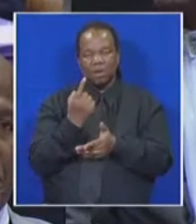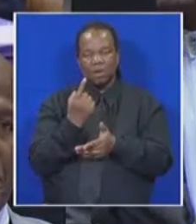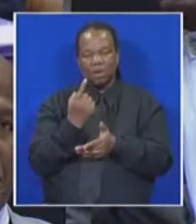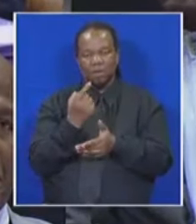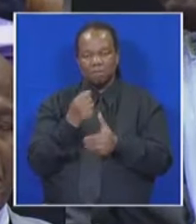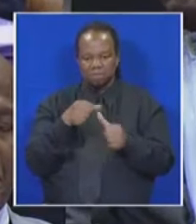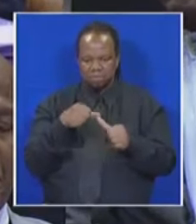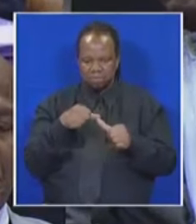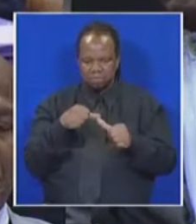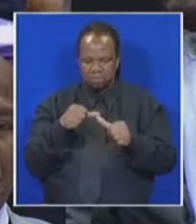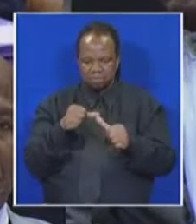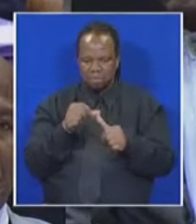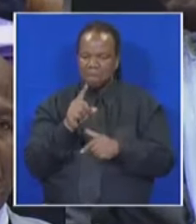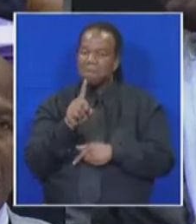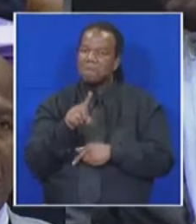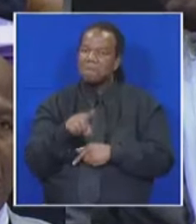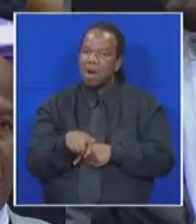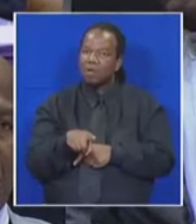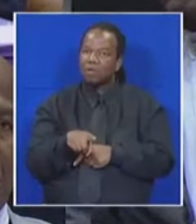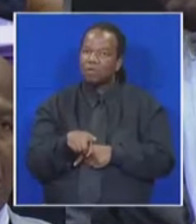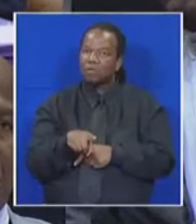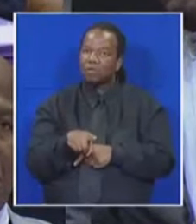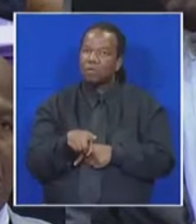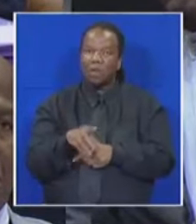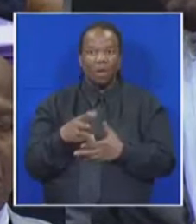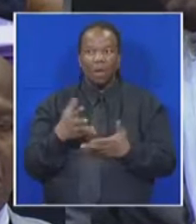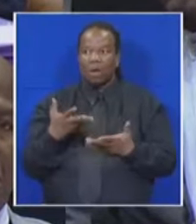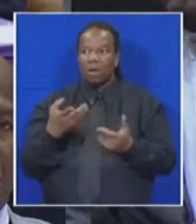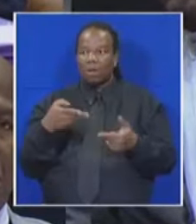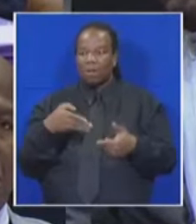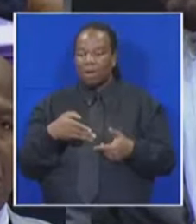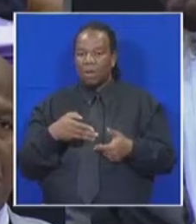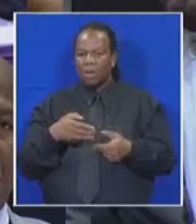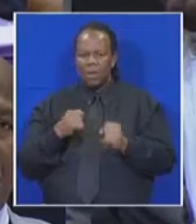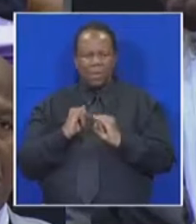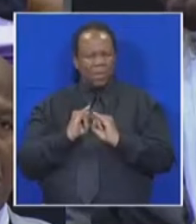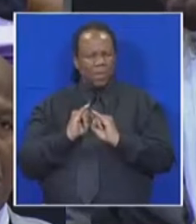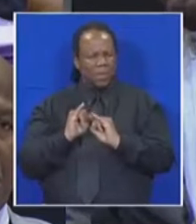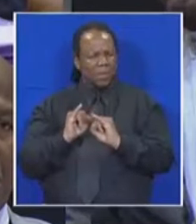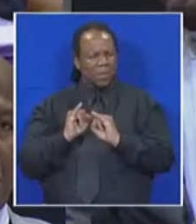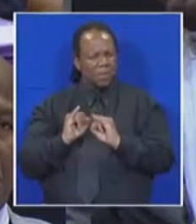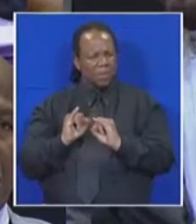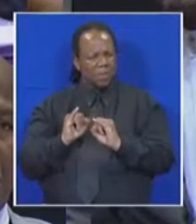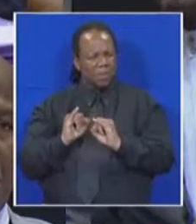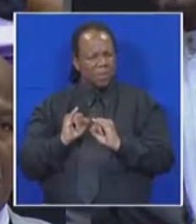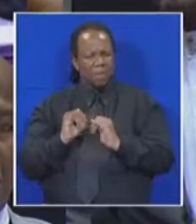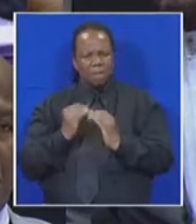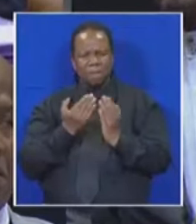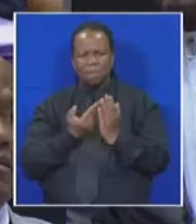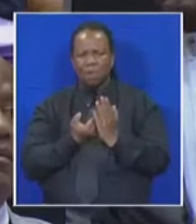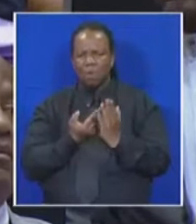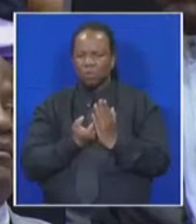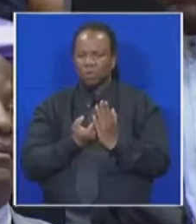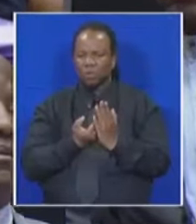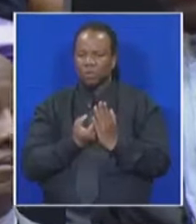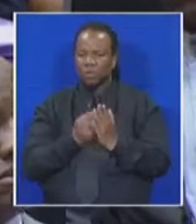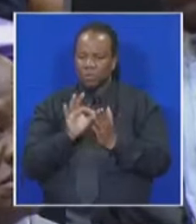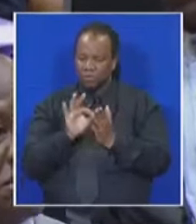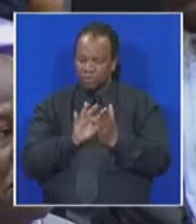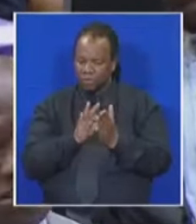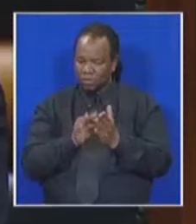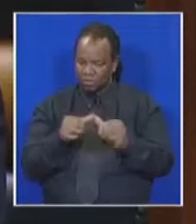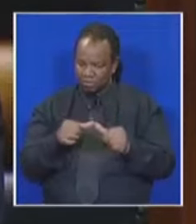to vote. We can't have an urgent motion because the procedure is voting. and we should proceed.